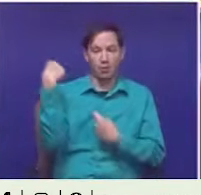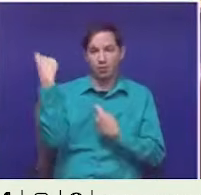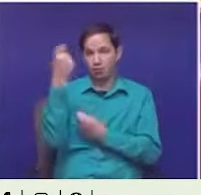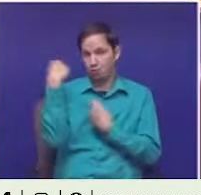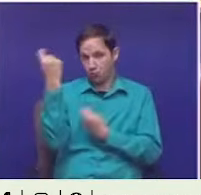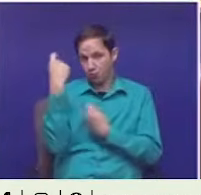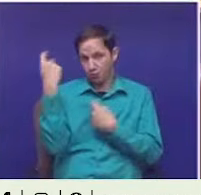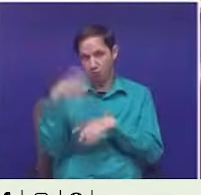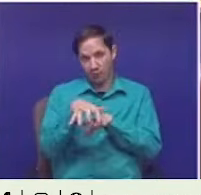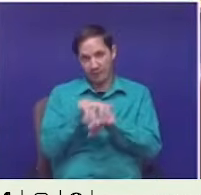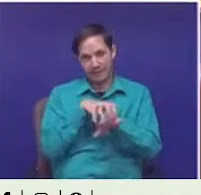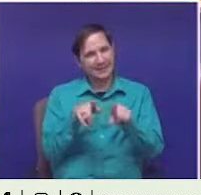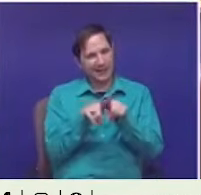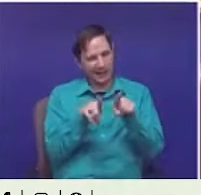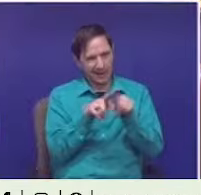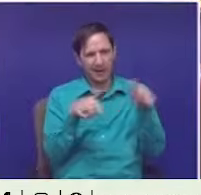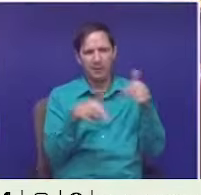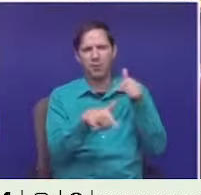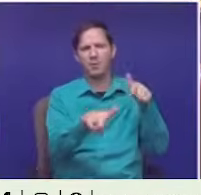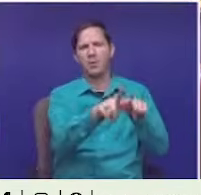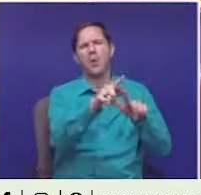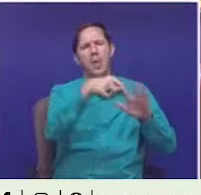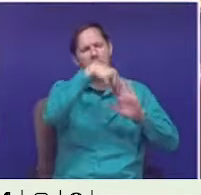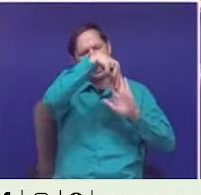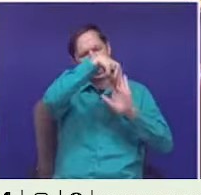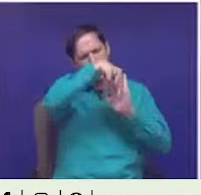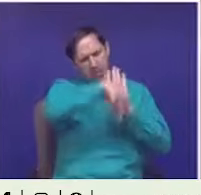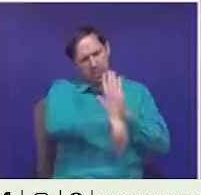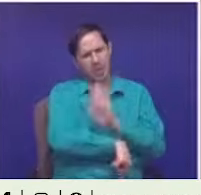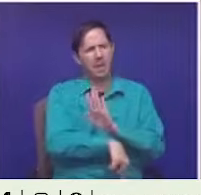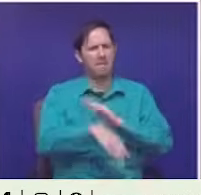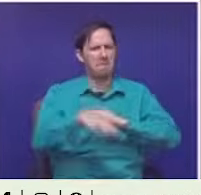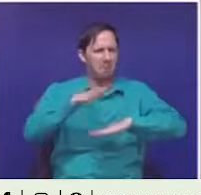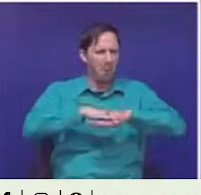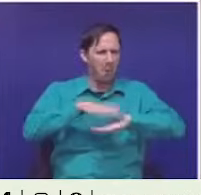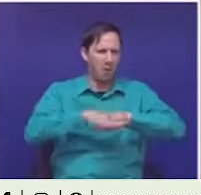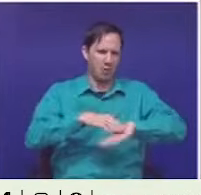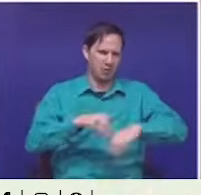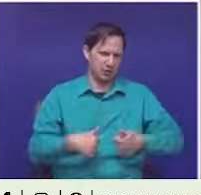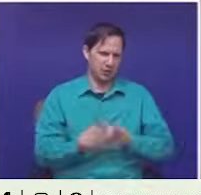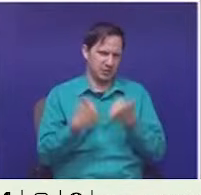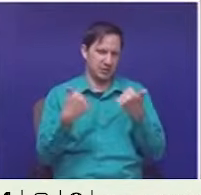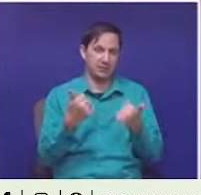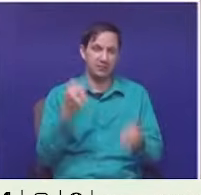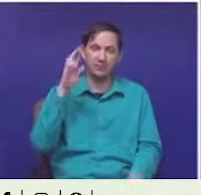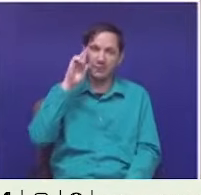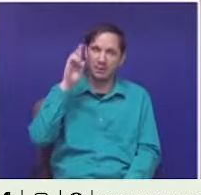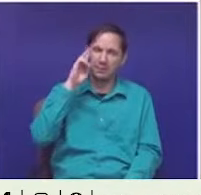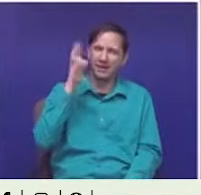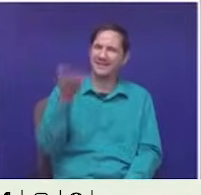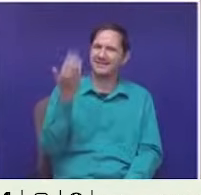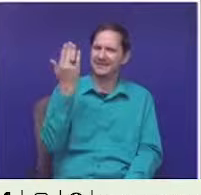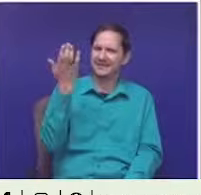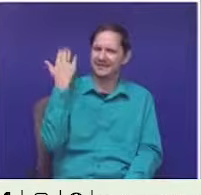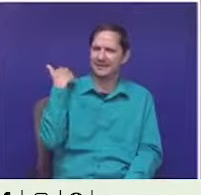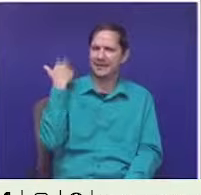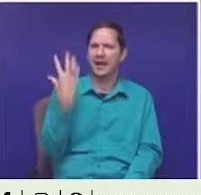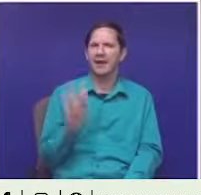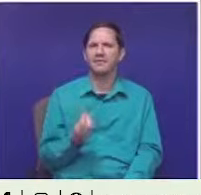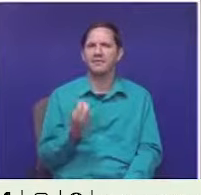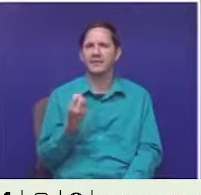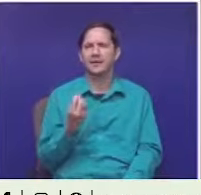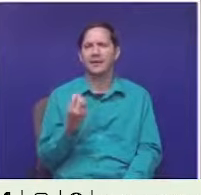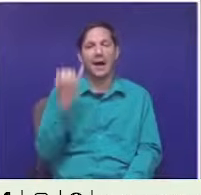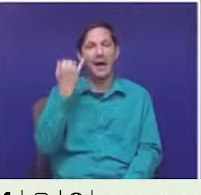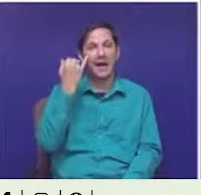Honorable Member, do face deeper historical backlogs. You remember there was years ago, there was an initiative to try